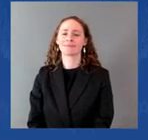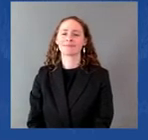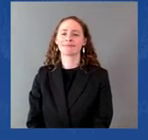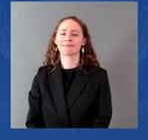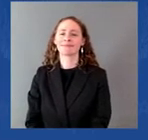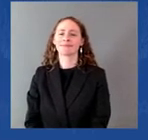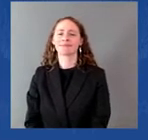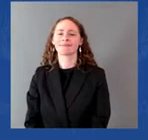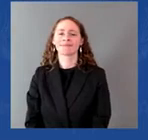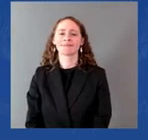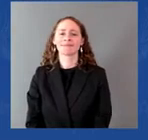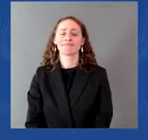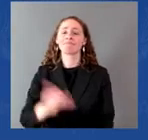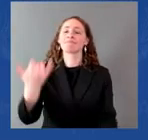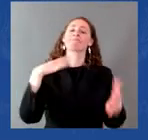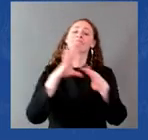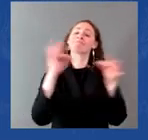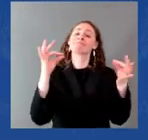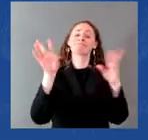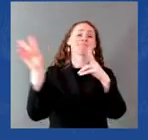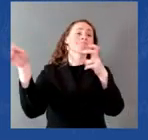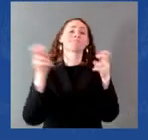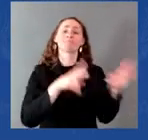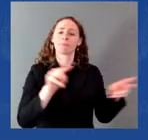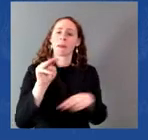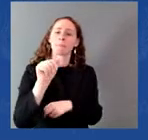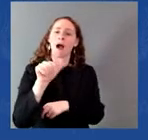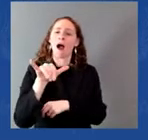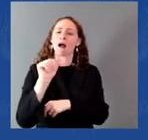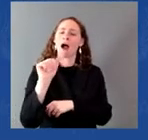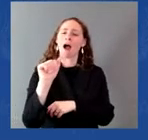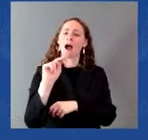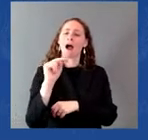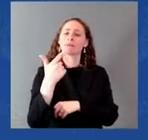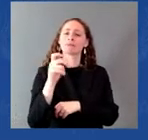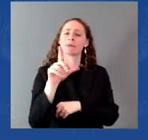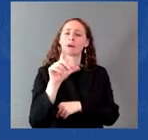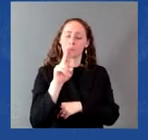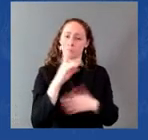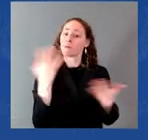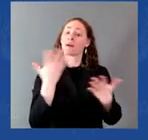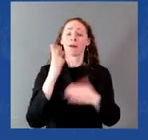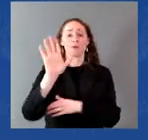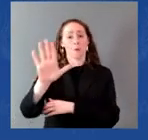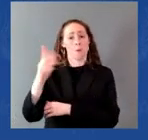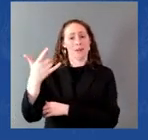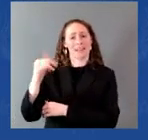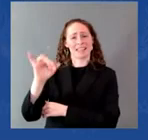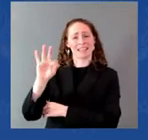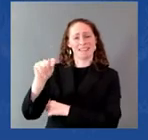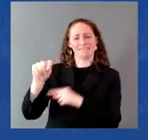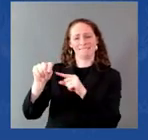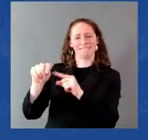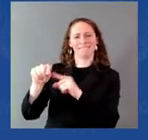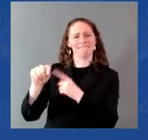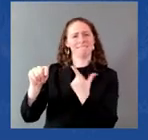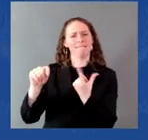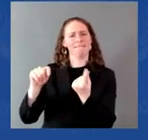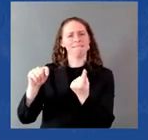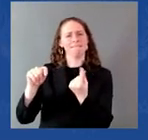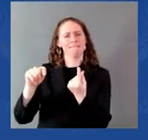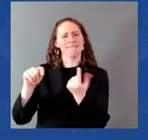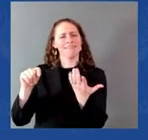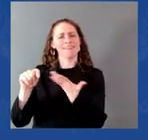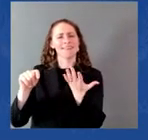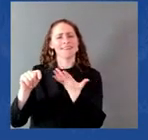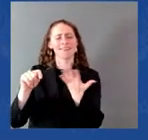make them feel. Bet that's your gift. It's an incredible gift. Jill was reminding us, we went to see Bette on Broadway when